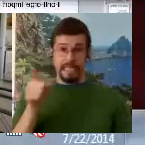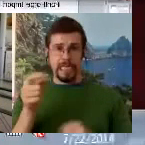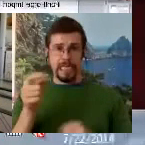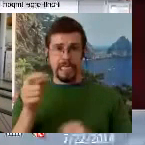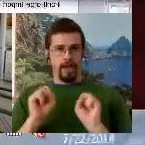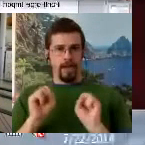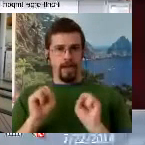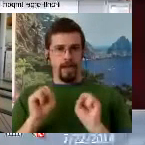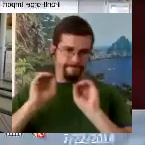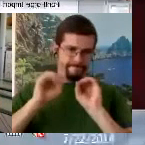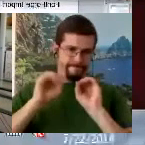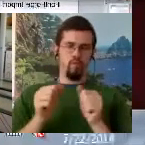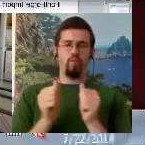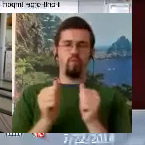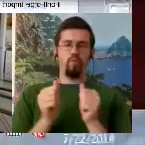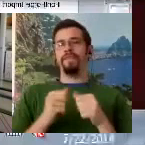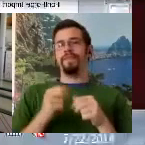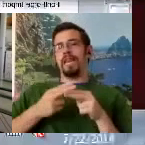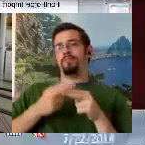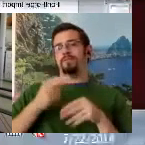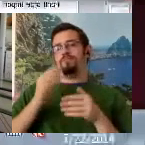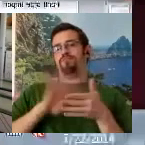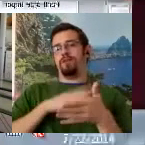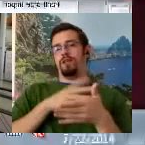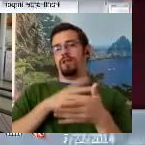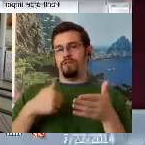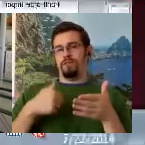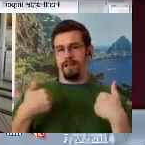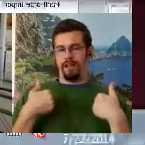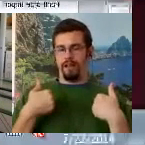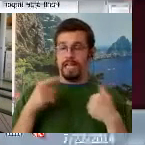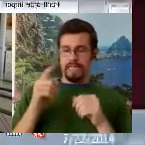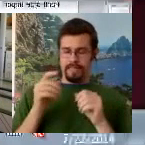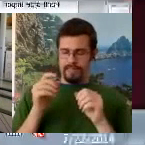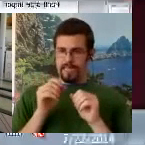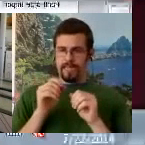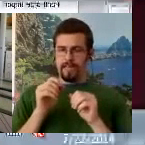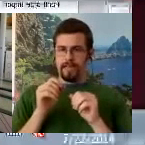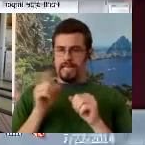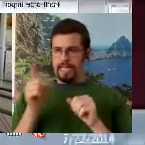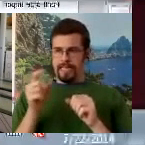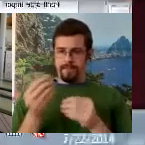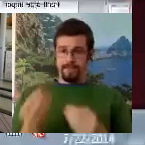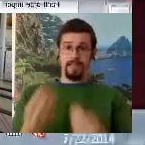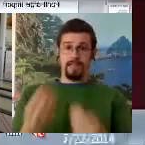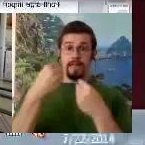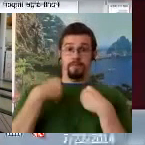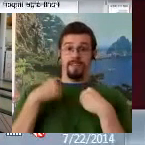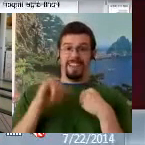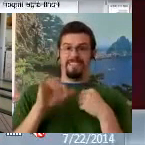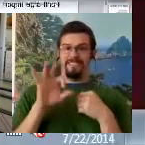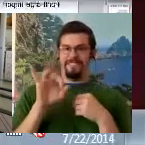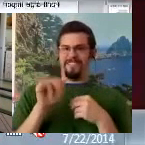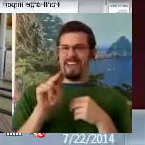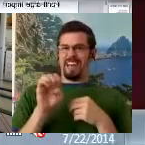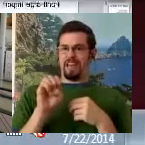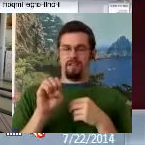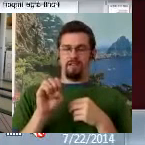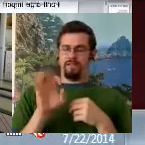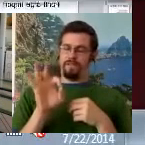that naming scheme that I had had. He wrote some scripts, and he gave me the TrueType font file, but I couldn't get that to